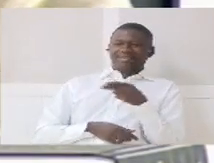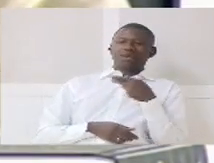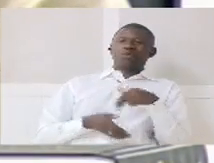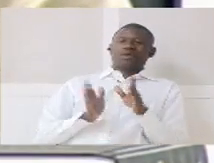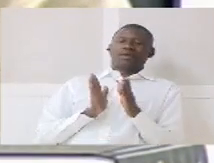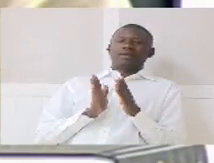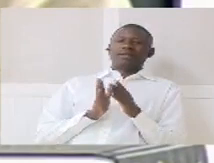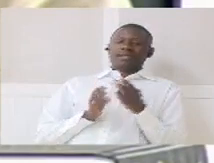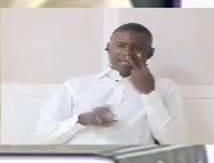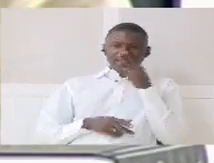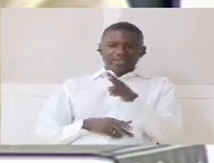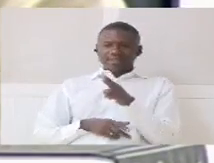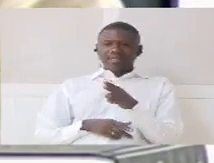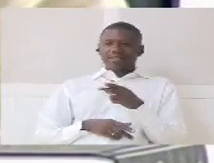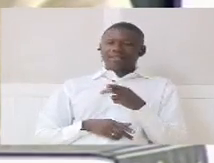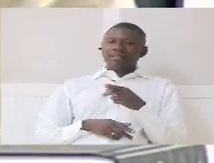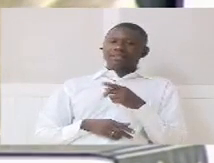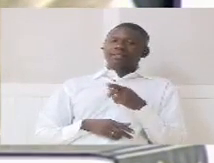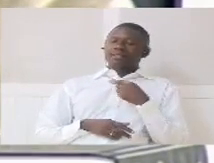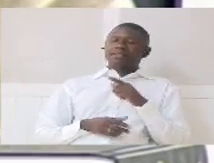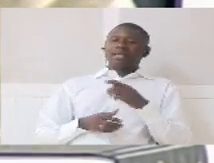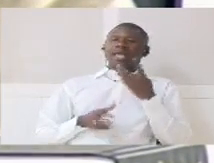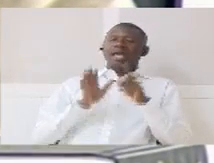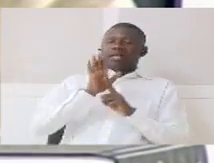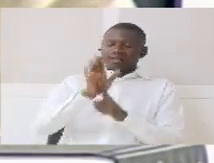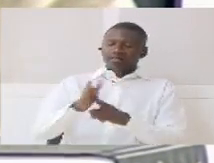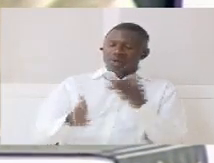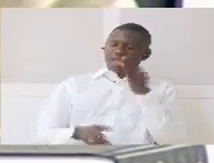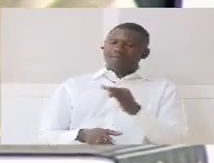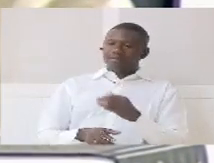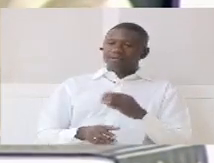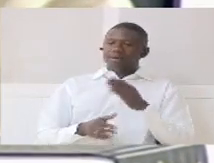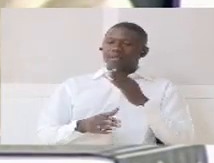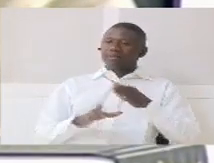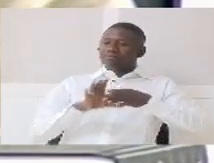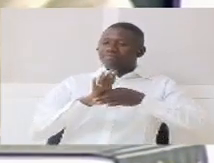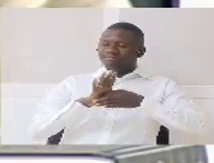subo fata. If there is meat. Part of it nyata dila digi lale. Half of it has to go to the DJ.